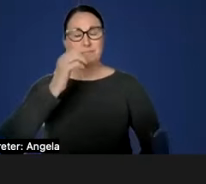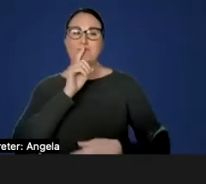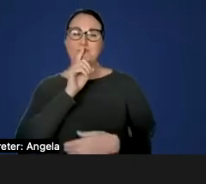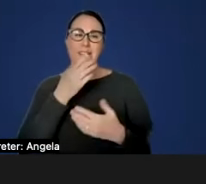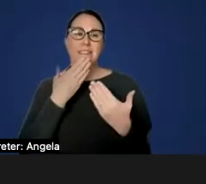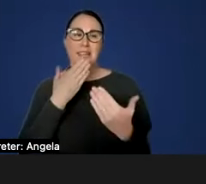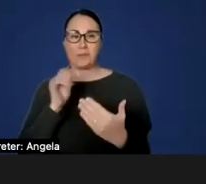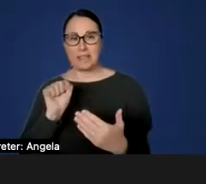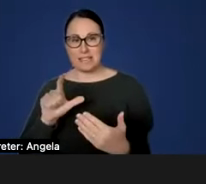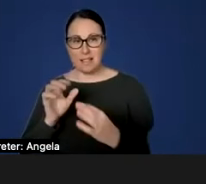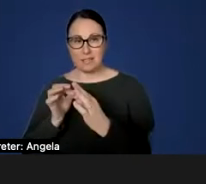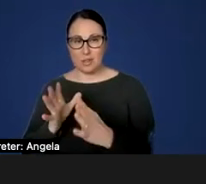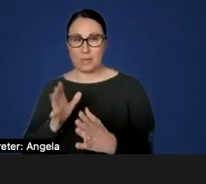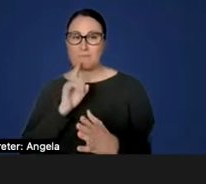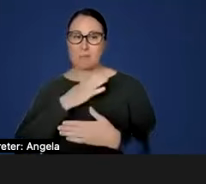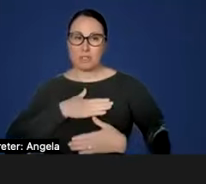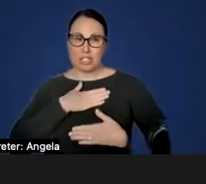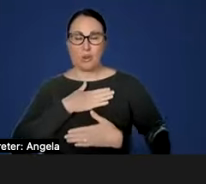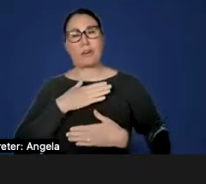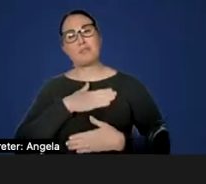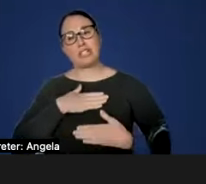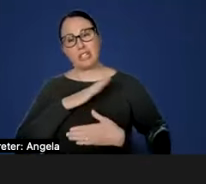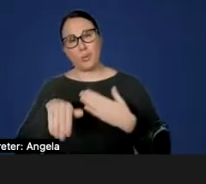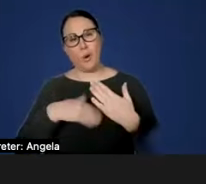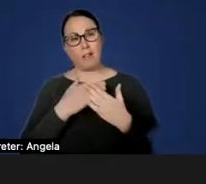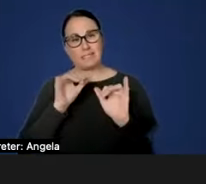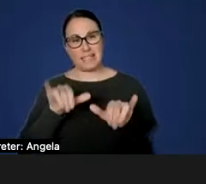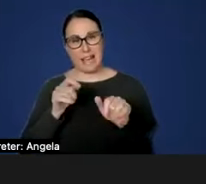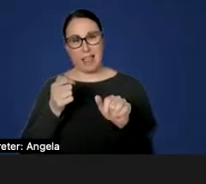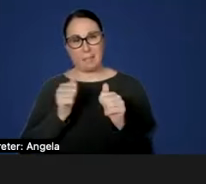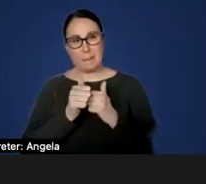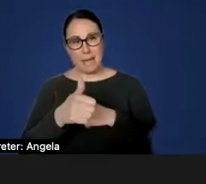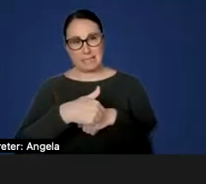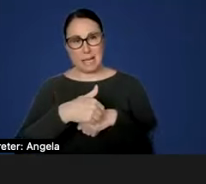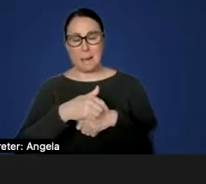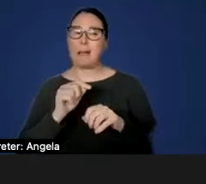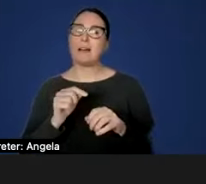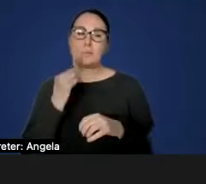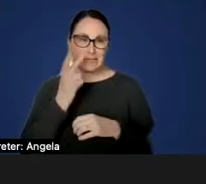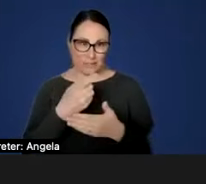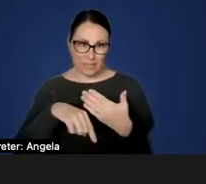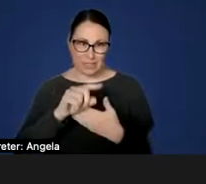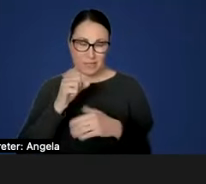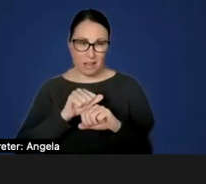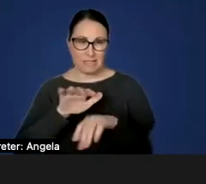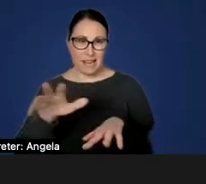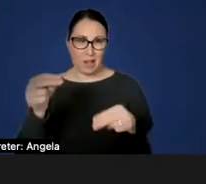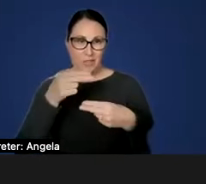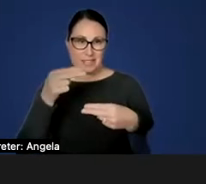And we appreciate everybody staying on a little bit later, but we will see you next week, and I'll send out the slides. Have a great